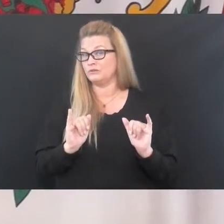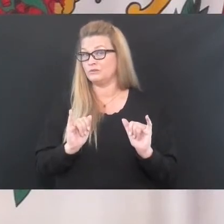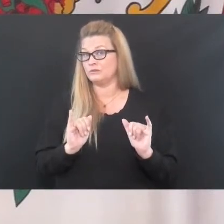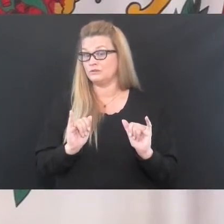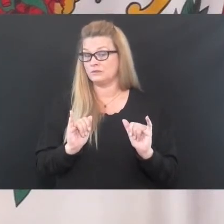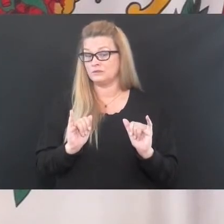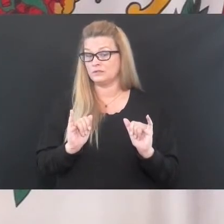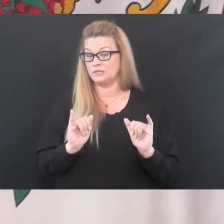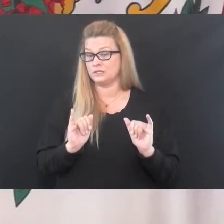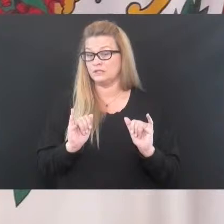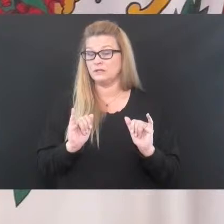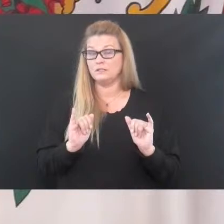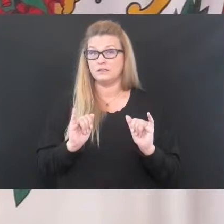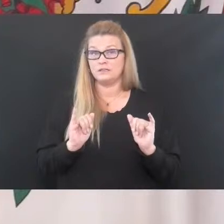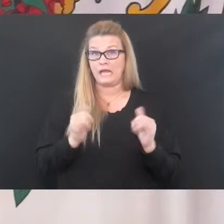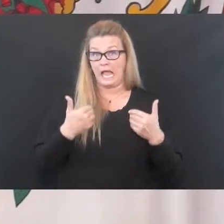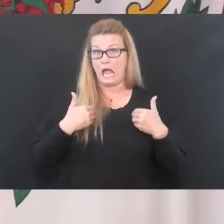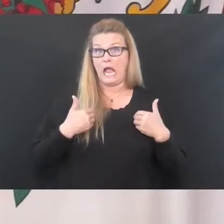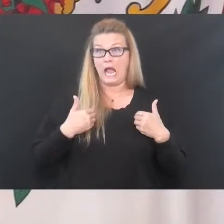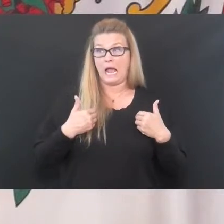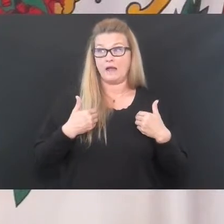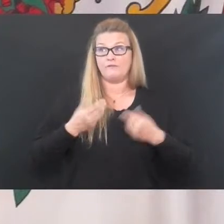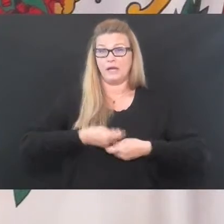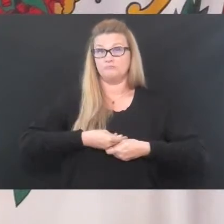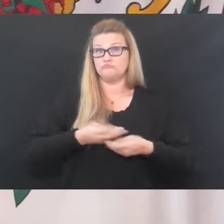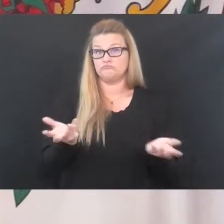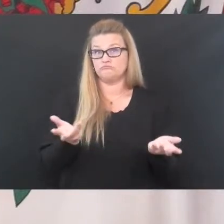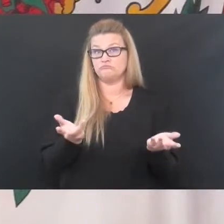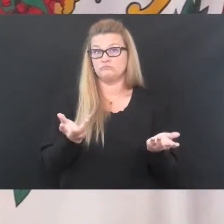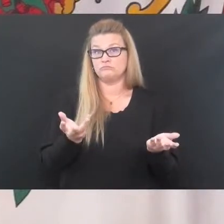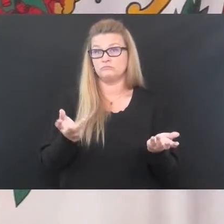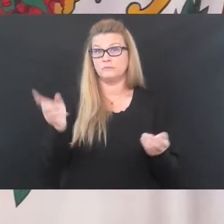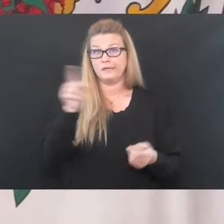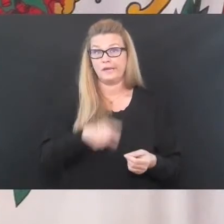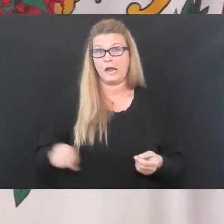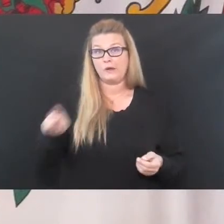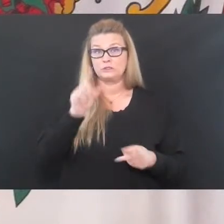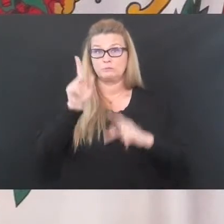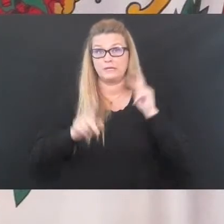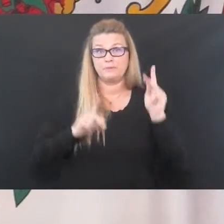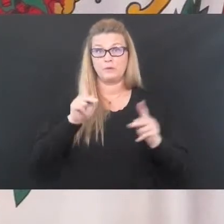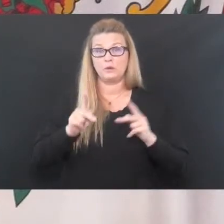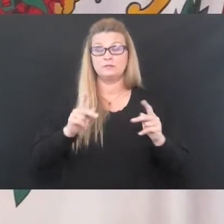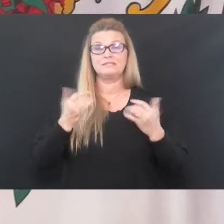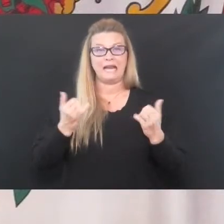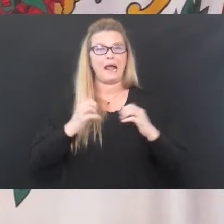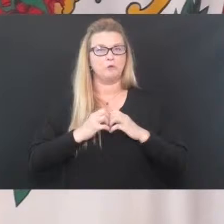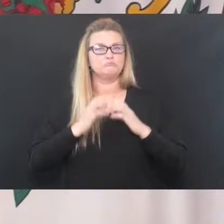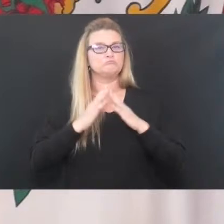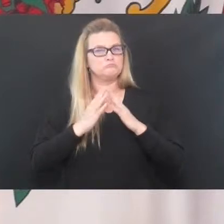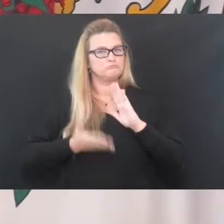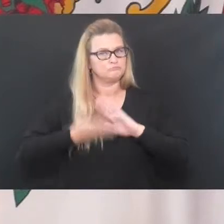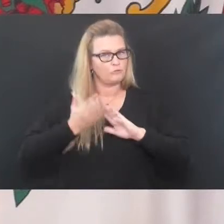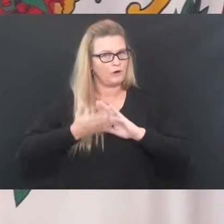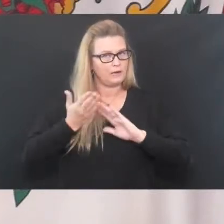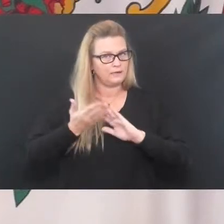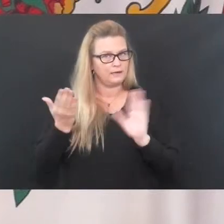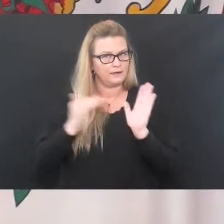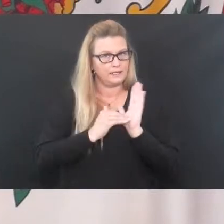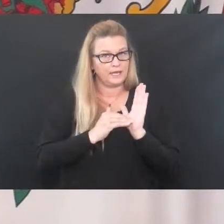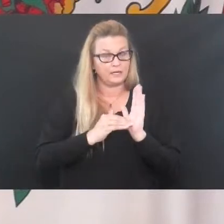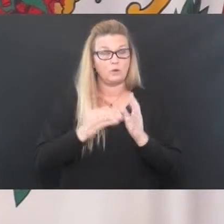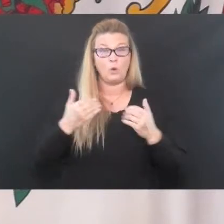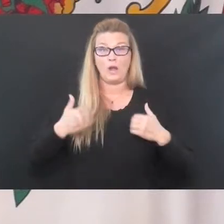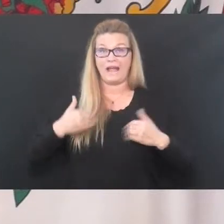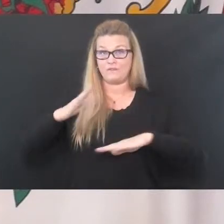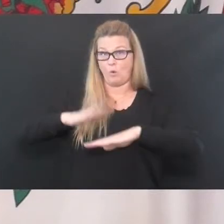resumed administering Johnson & Johnson in West Virginia. They brought it back online, and there is a warning